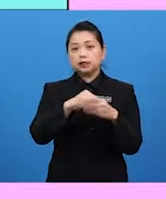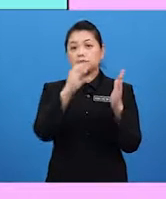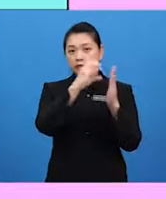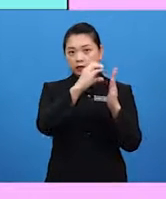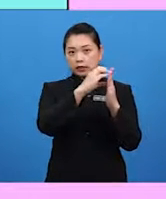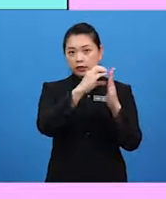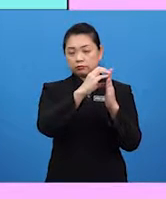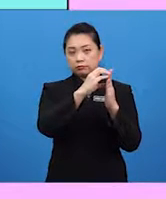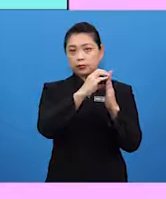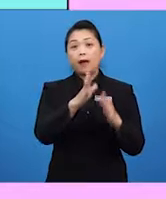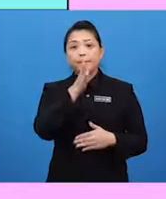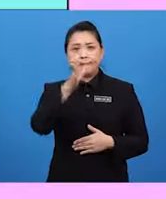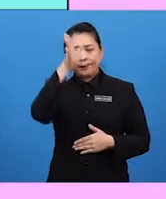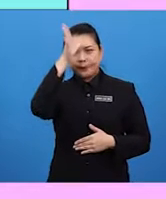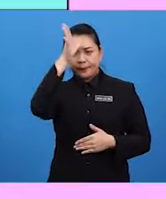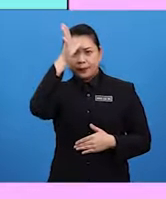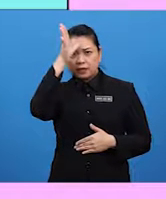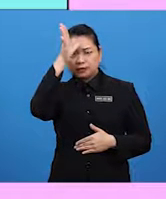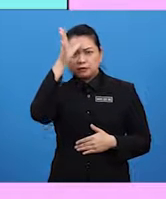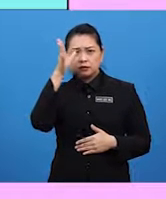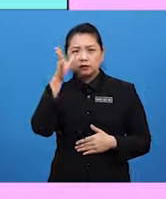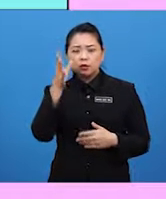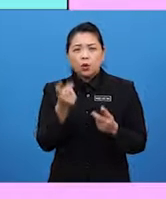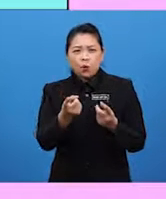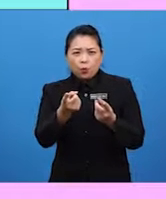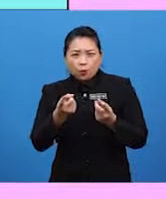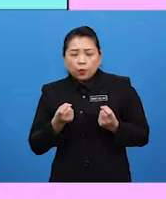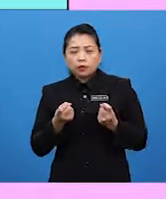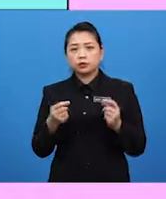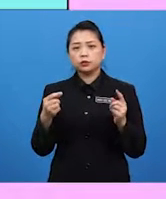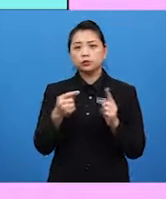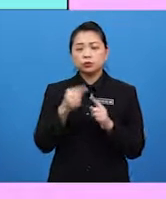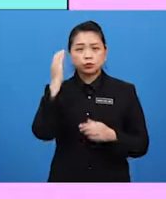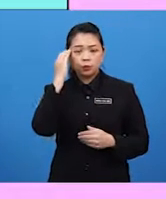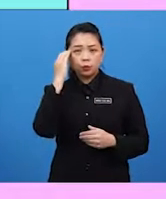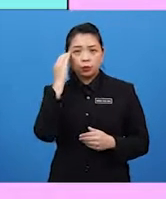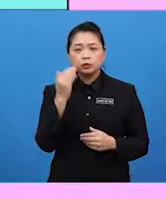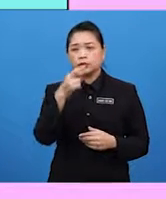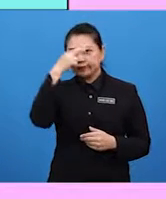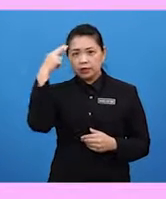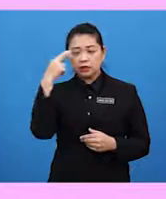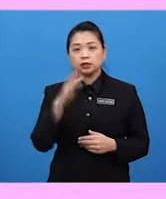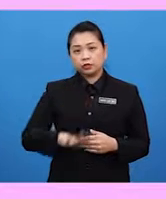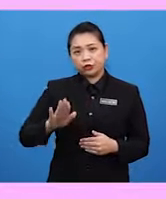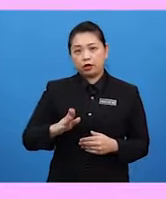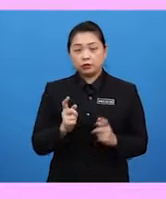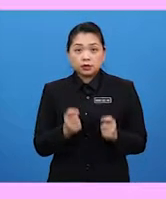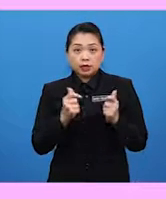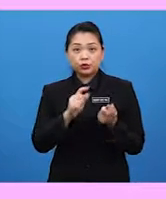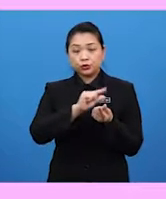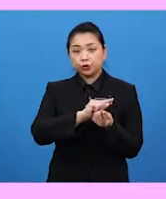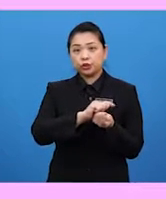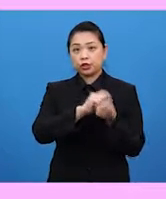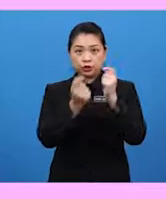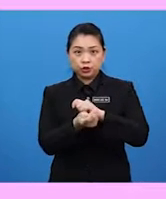the parent desperately wants to know the reason for the child's sudden change. In the